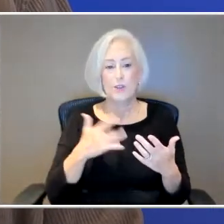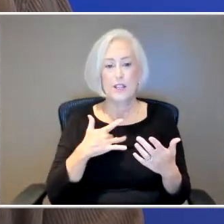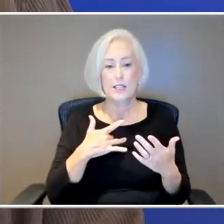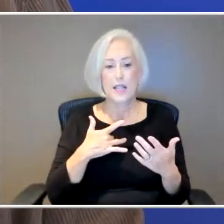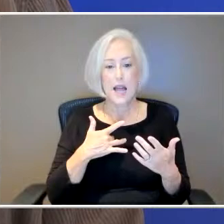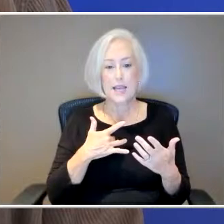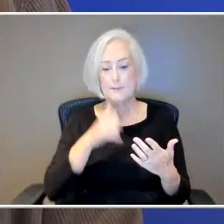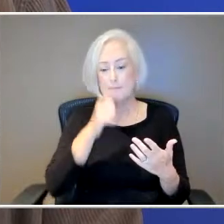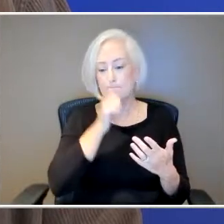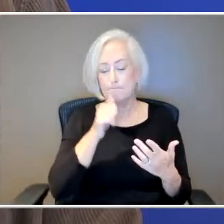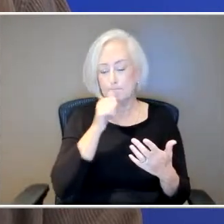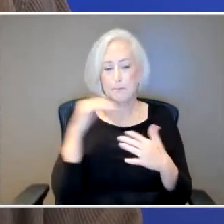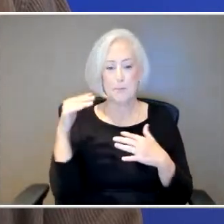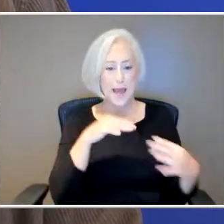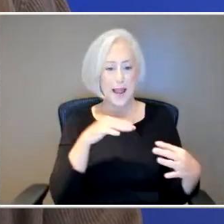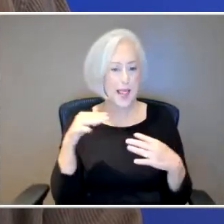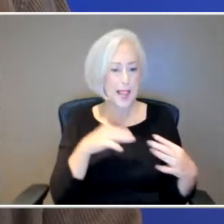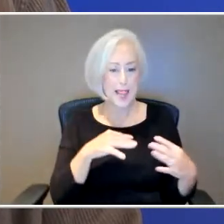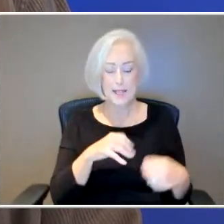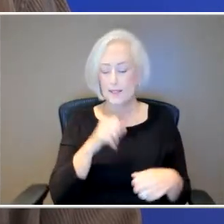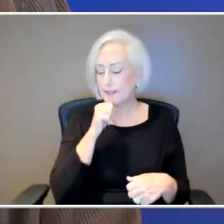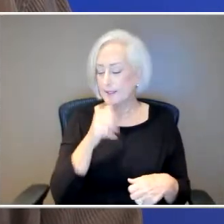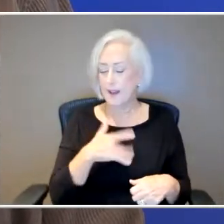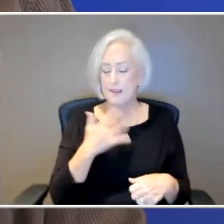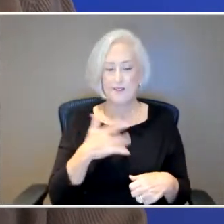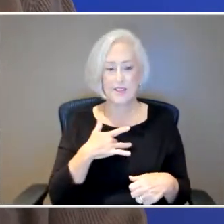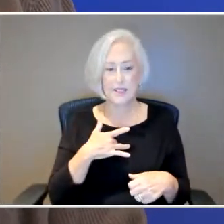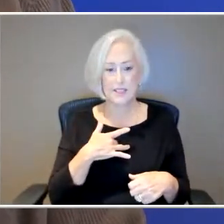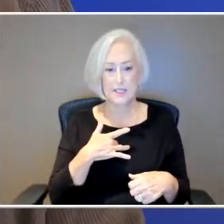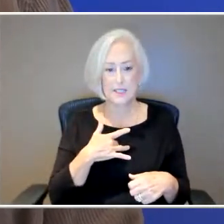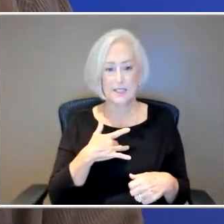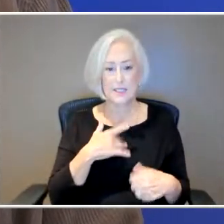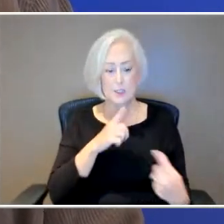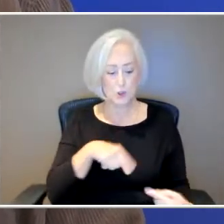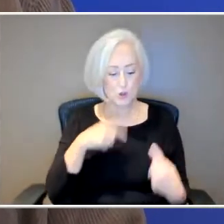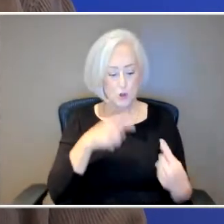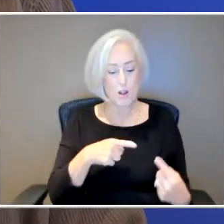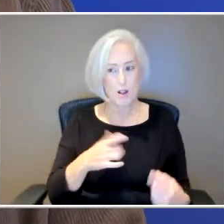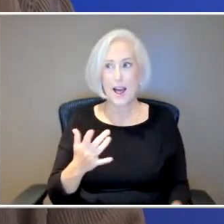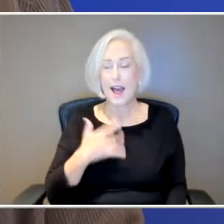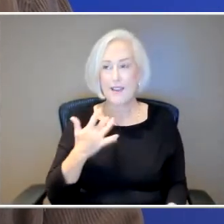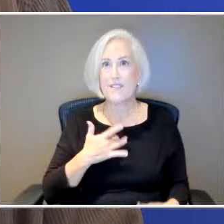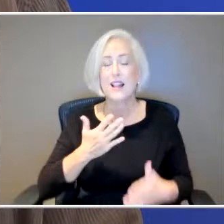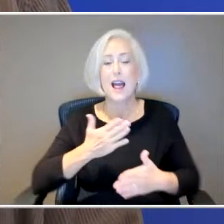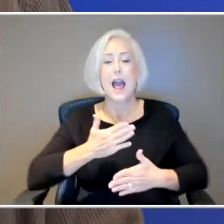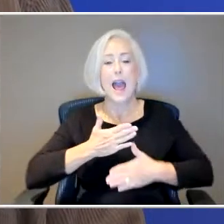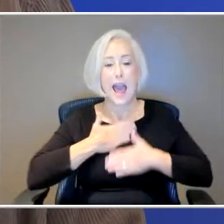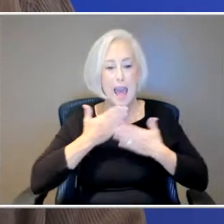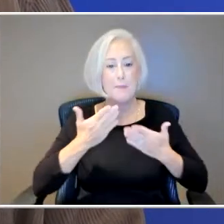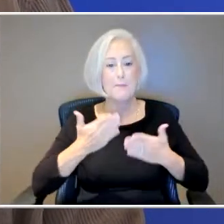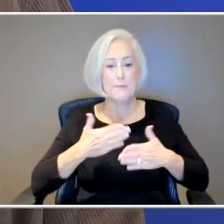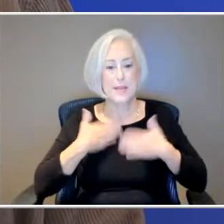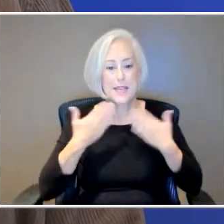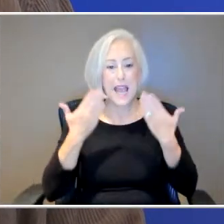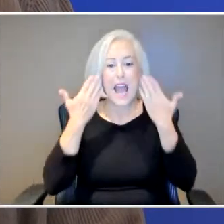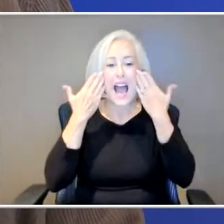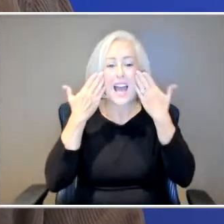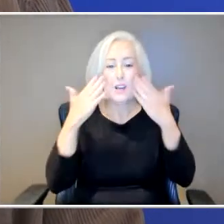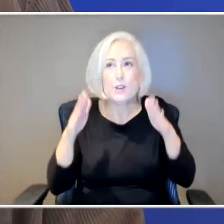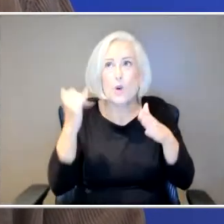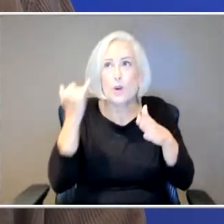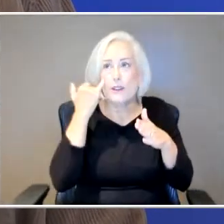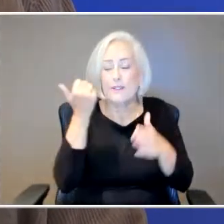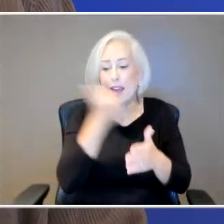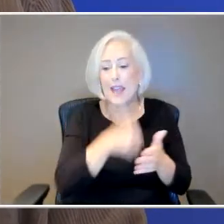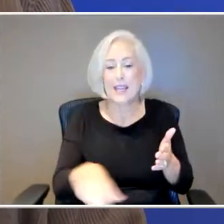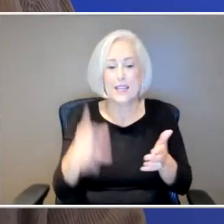feel like I'm struggling. I feel the happiest I've ever been. And I don't know if anybody really, honestly, can